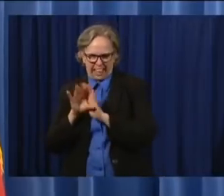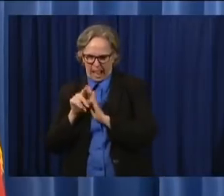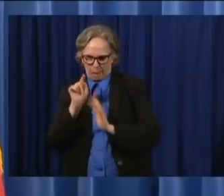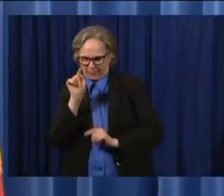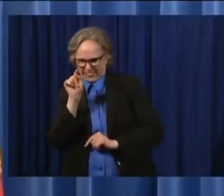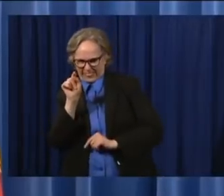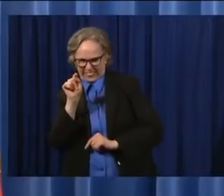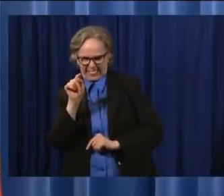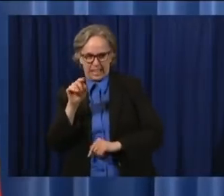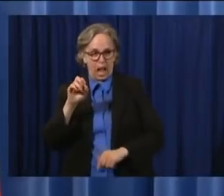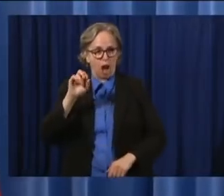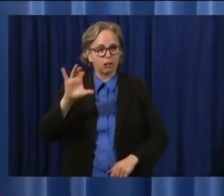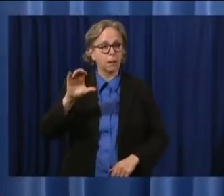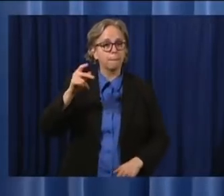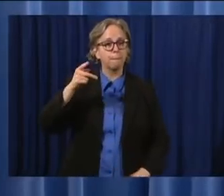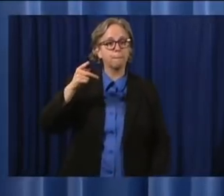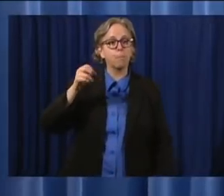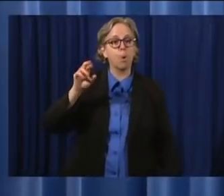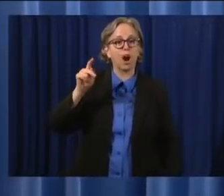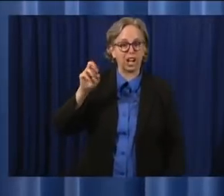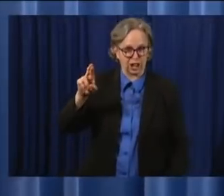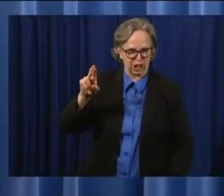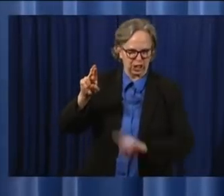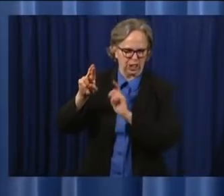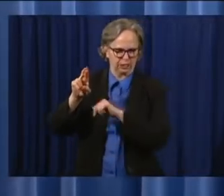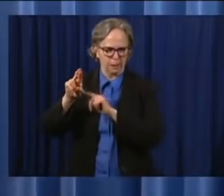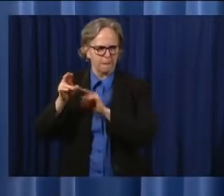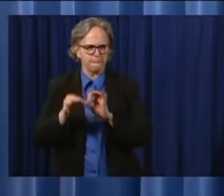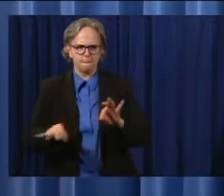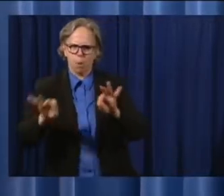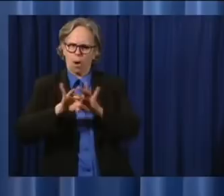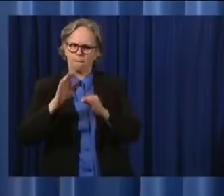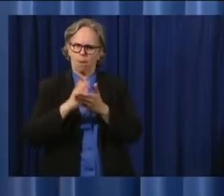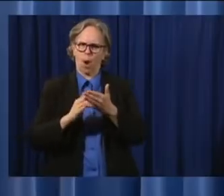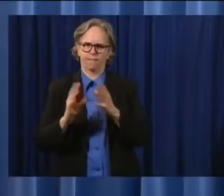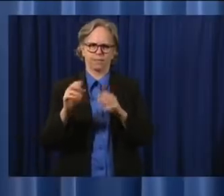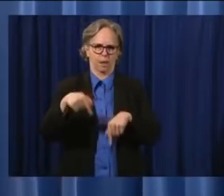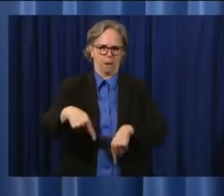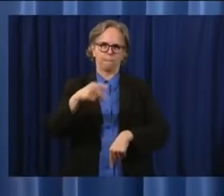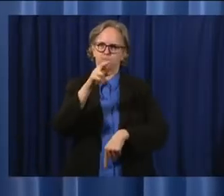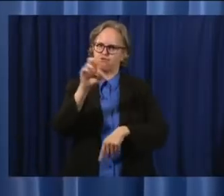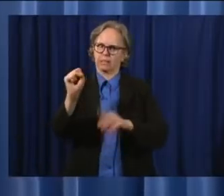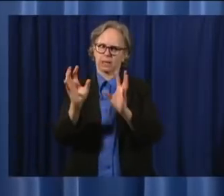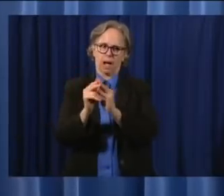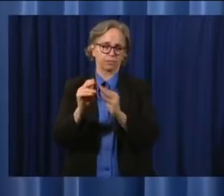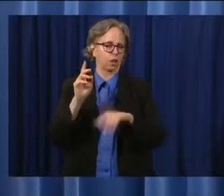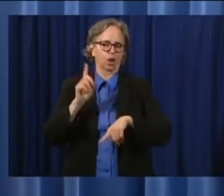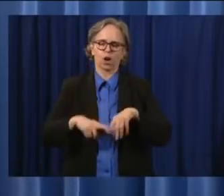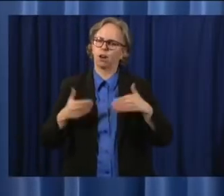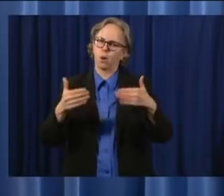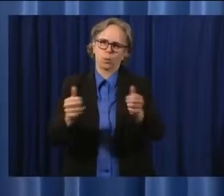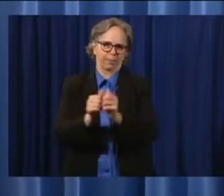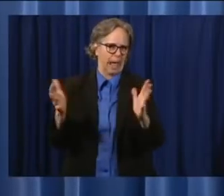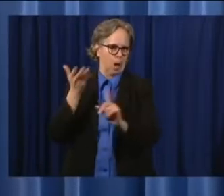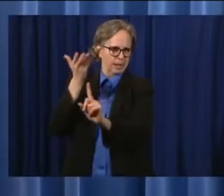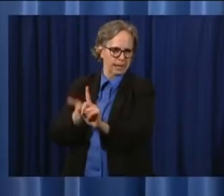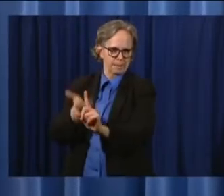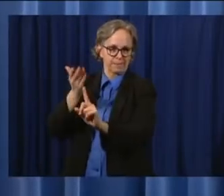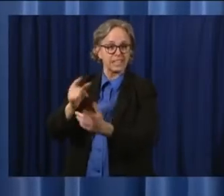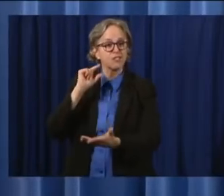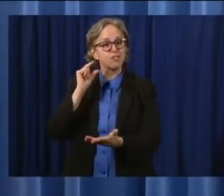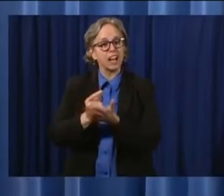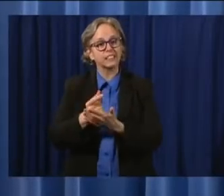integral part of our press conferences, and we certainly could not do this without him. He's a graduate of Ohio Northern